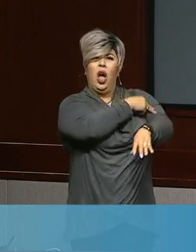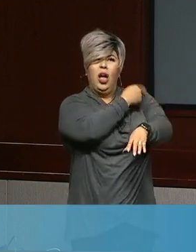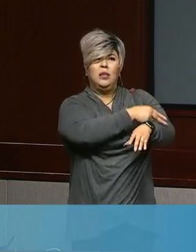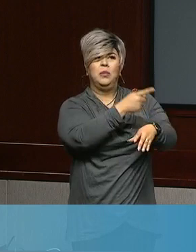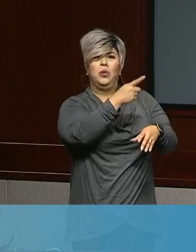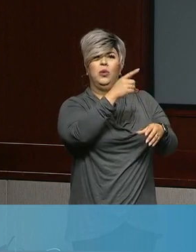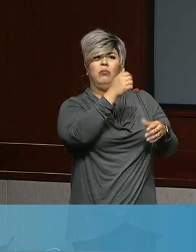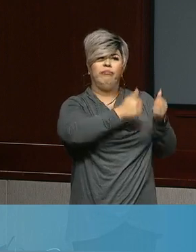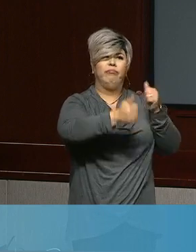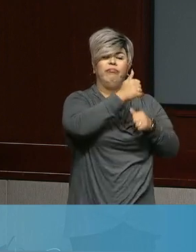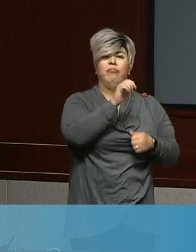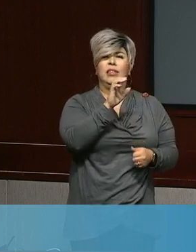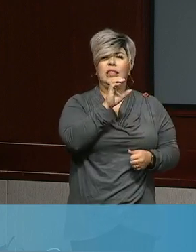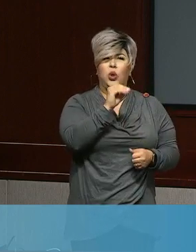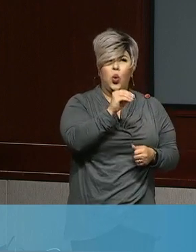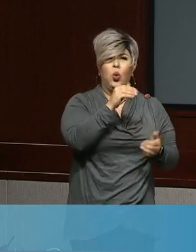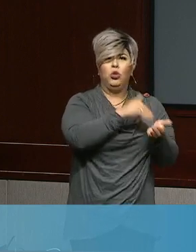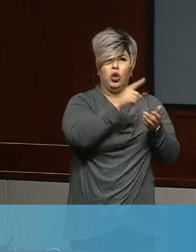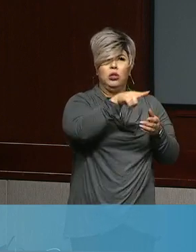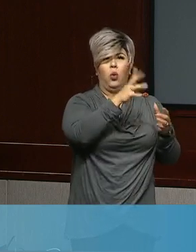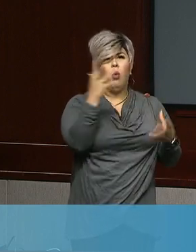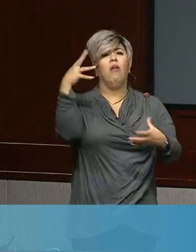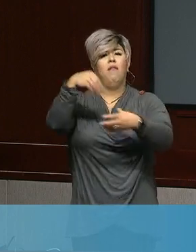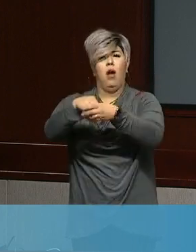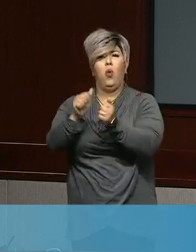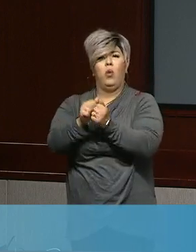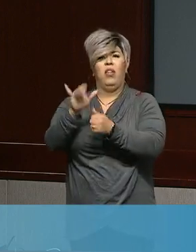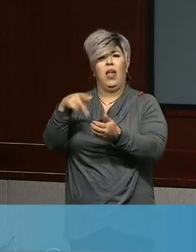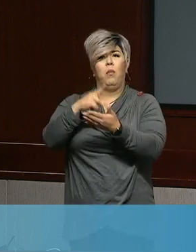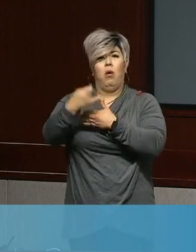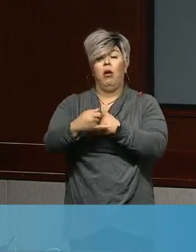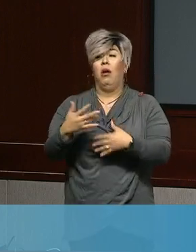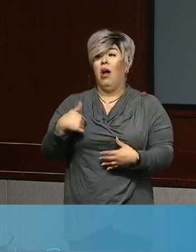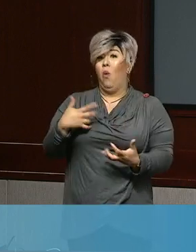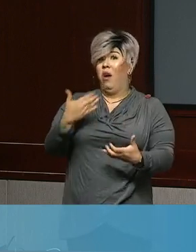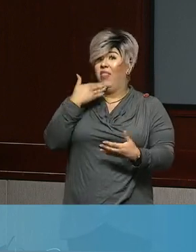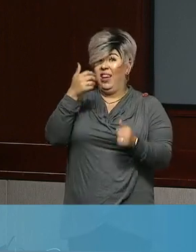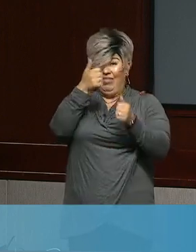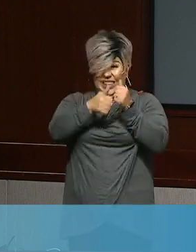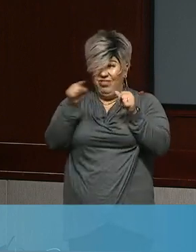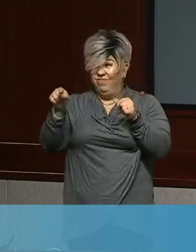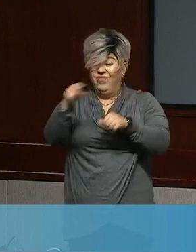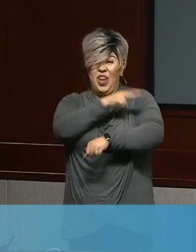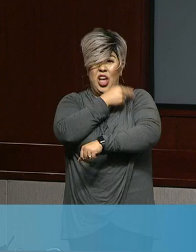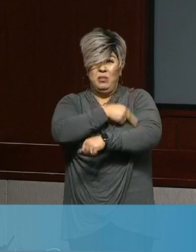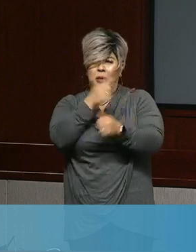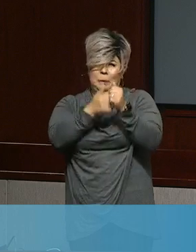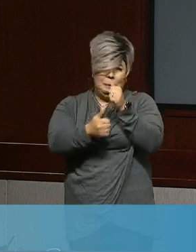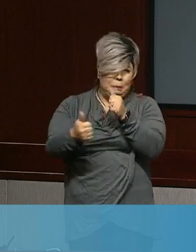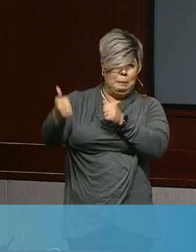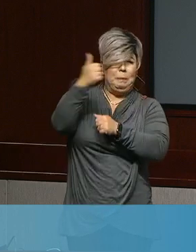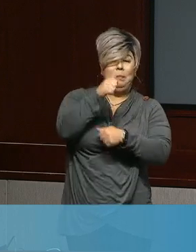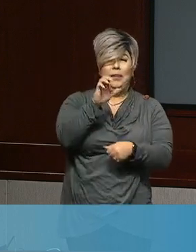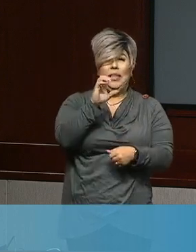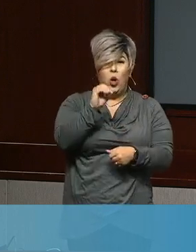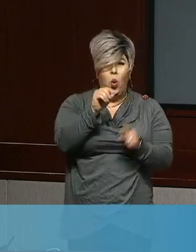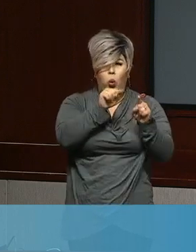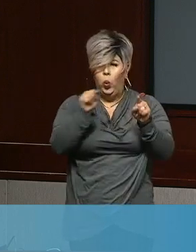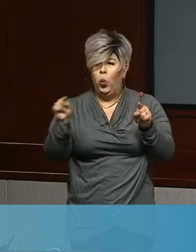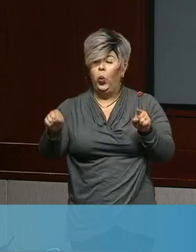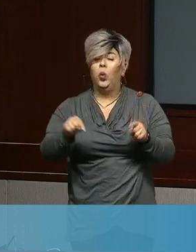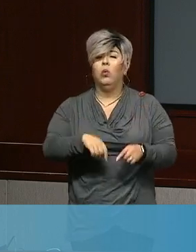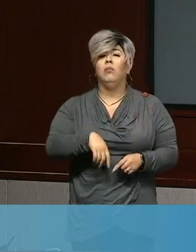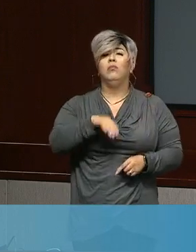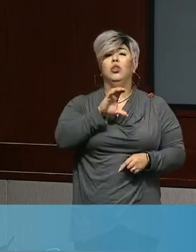their CEOs, and doctors. And I want to thank all the area hospital administrators and their chief medical officers, particularly